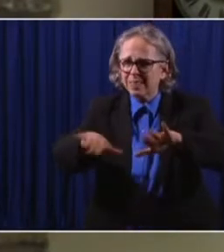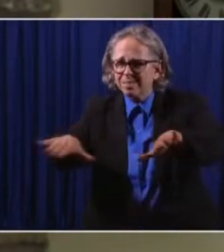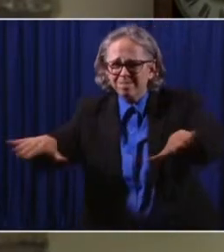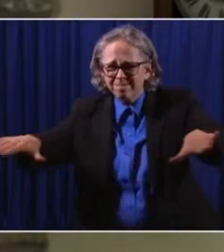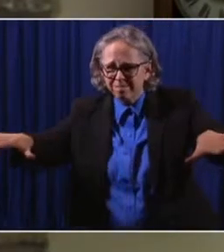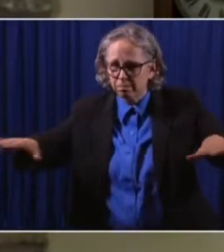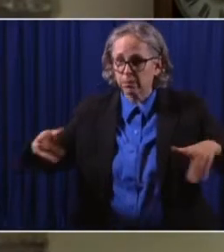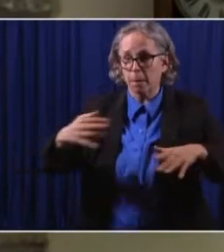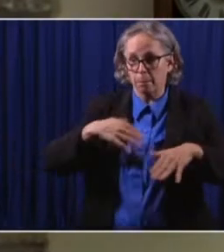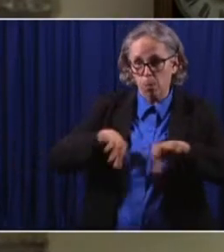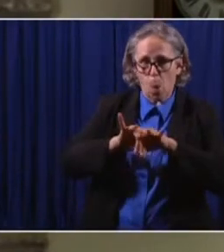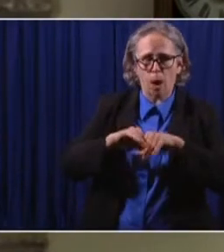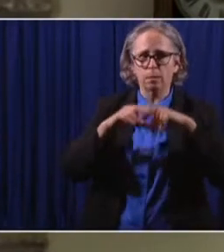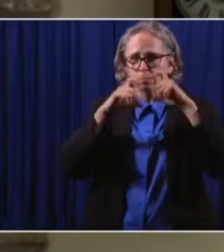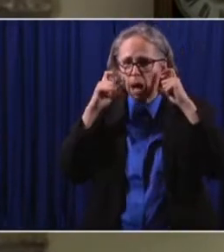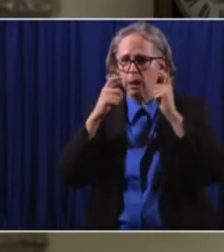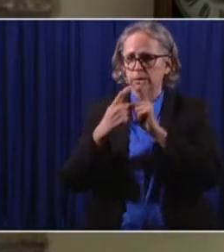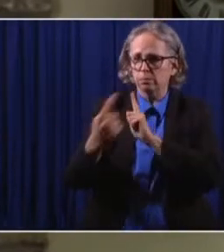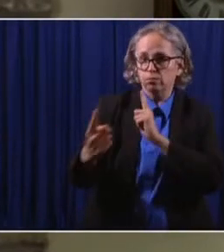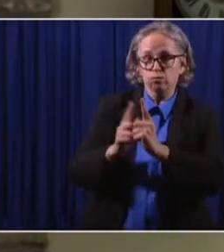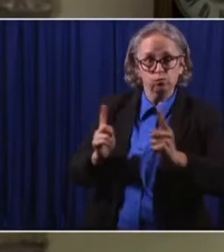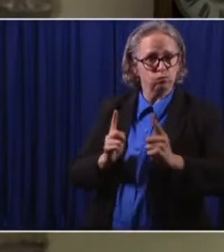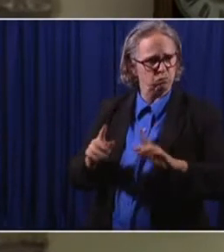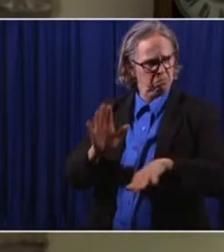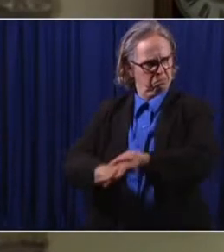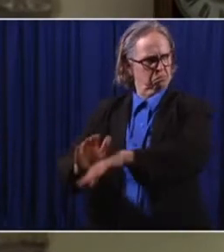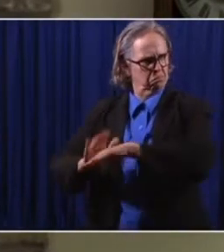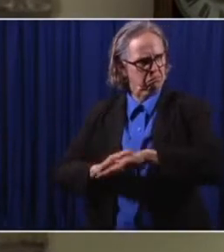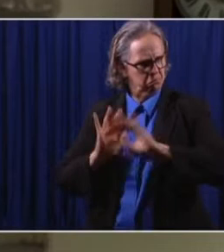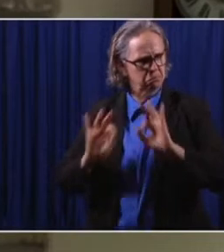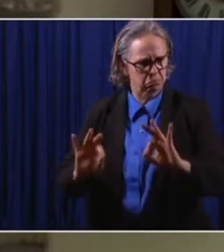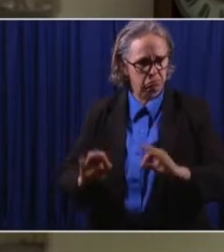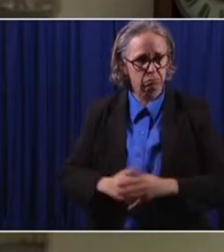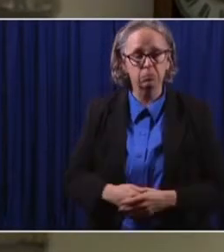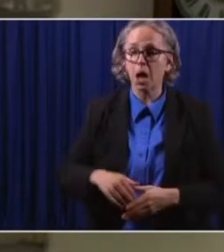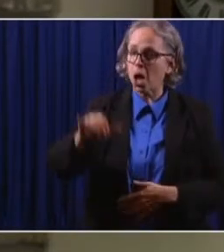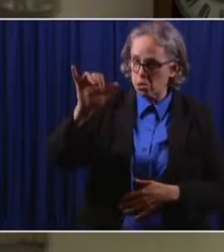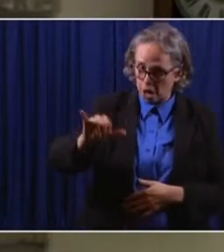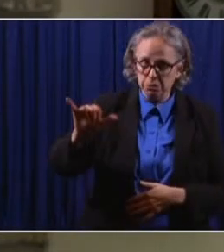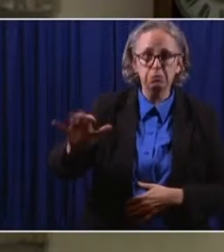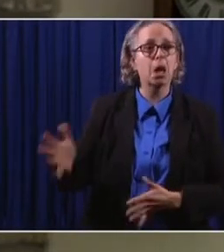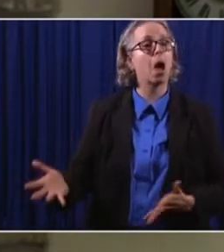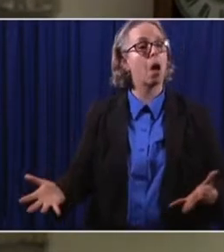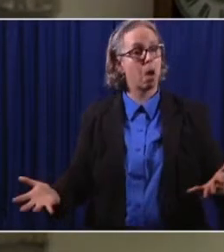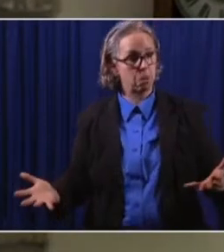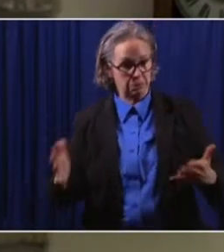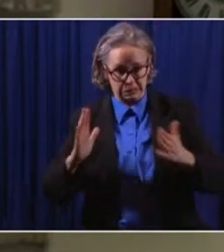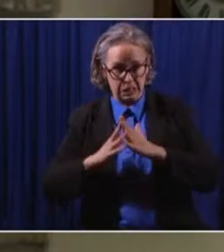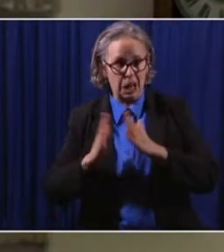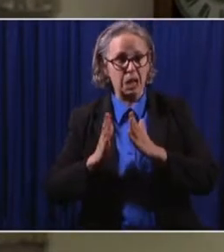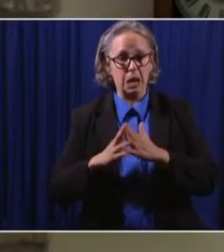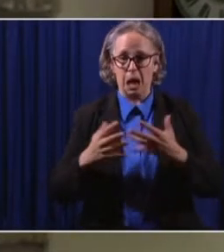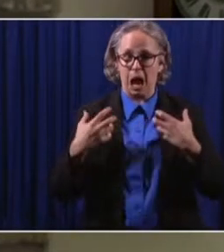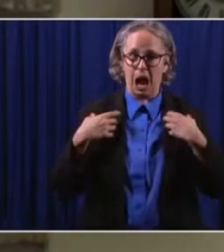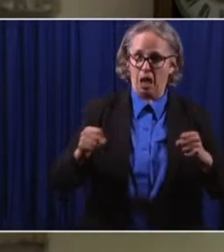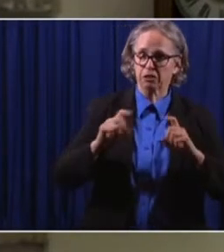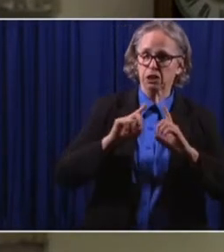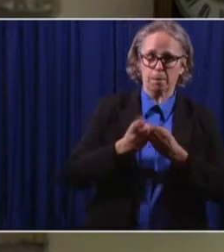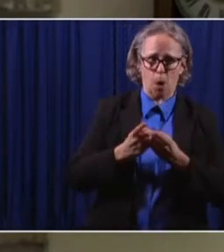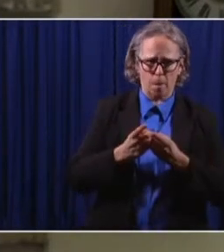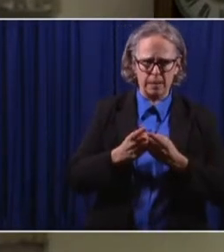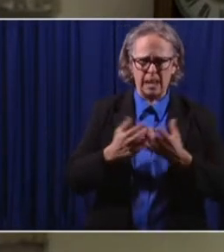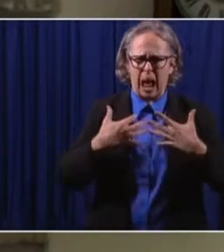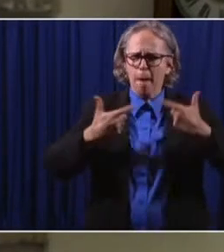The Youngstown City Health District purchased large signs to reinforce masking and